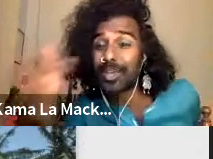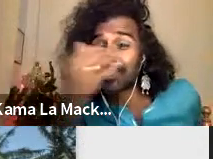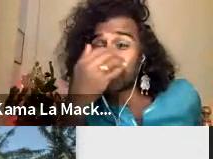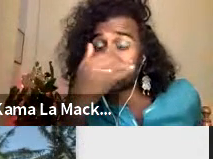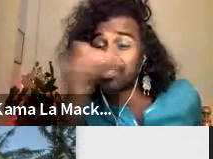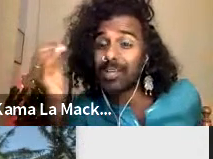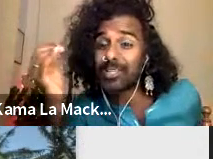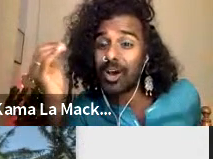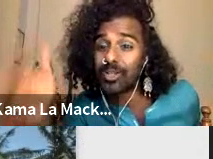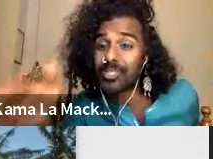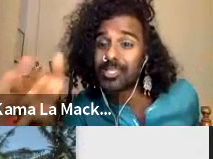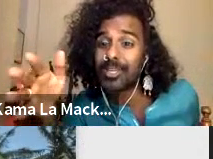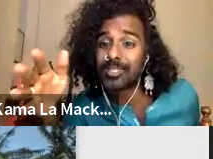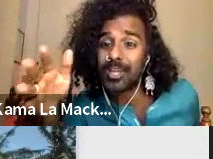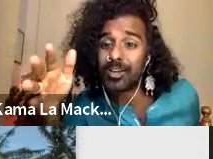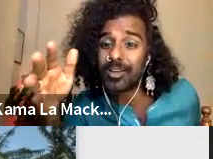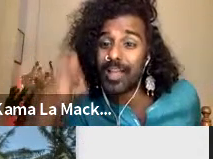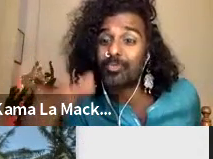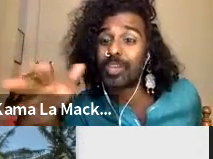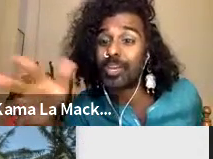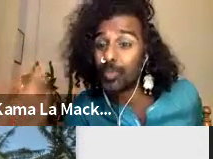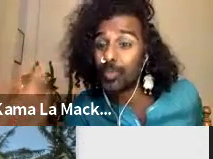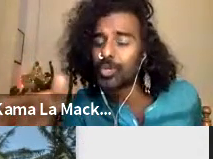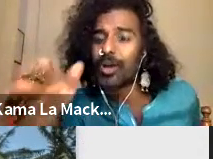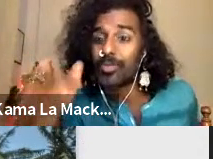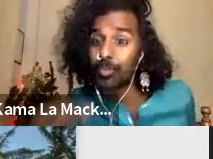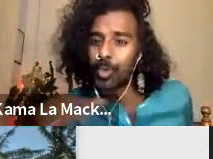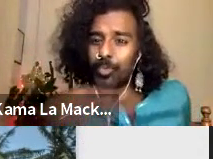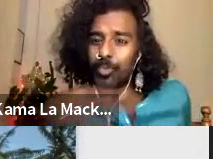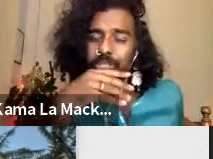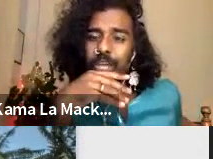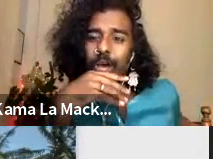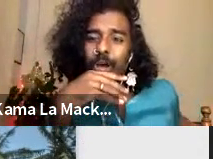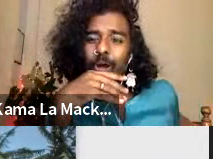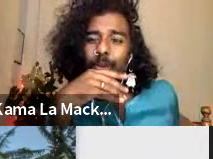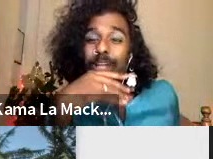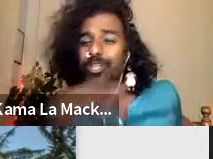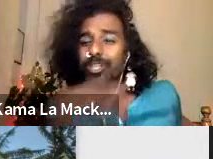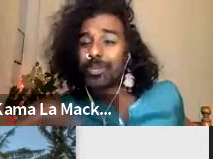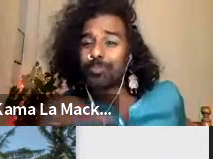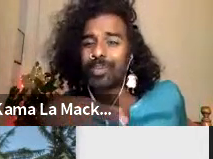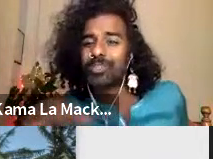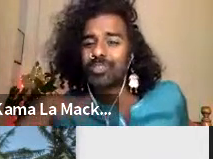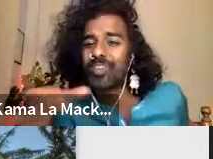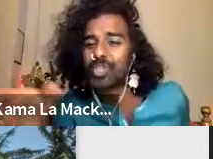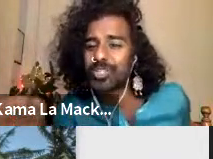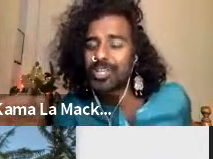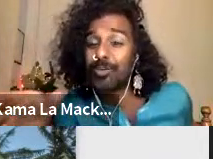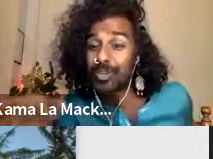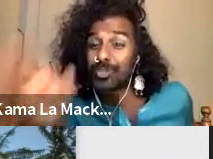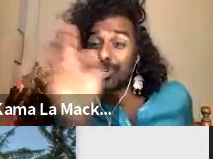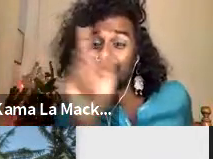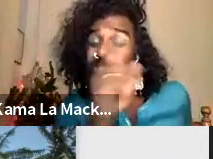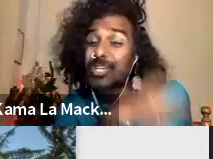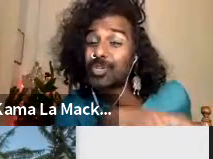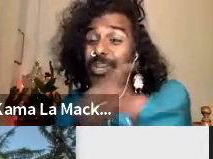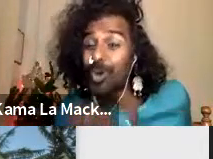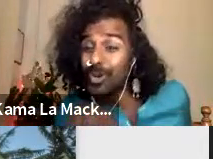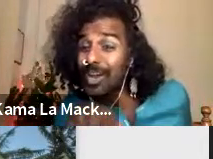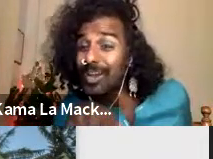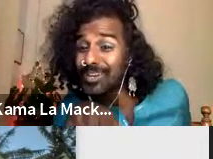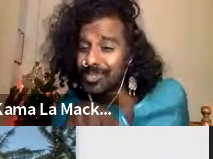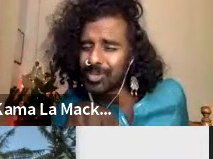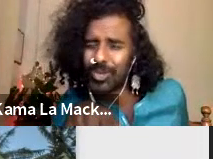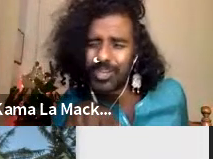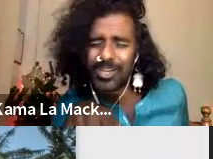actually being exhibited at Artsite Gallery in Windsor at the moment. Because things shut down in Ontario, it's actually